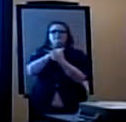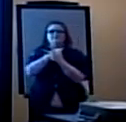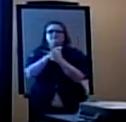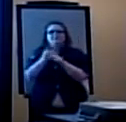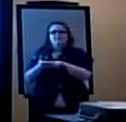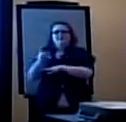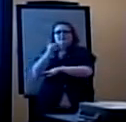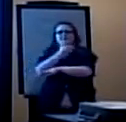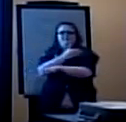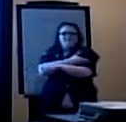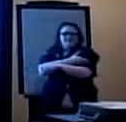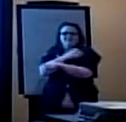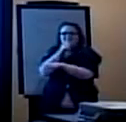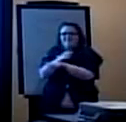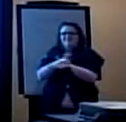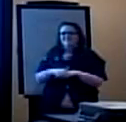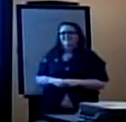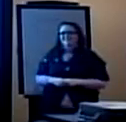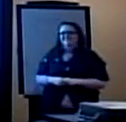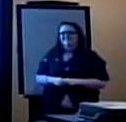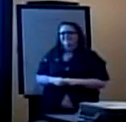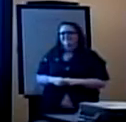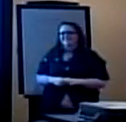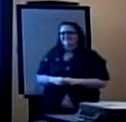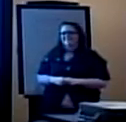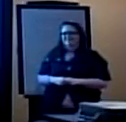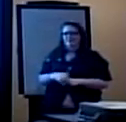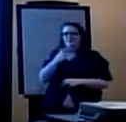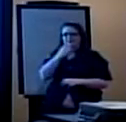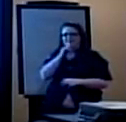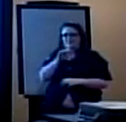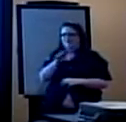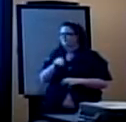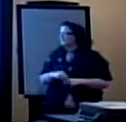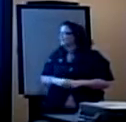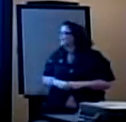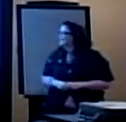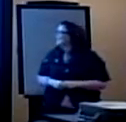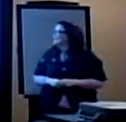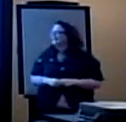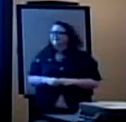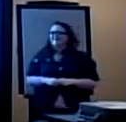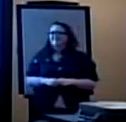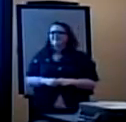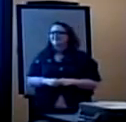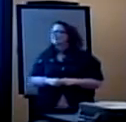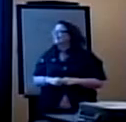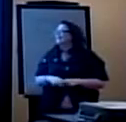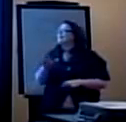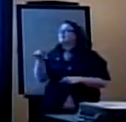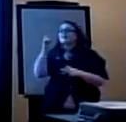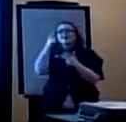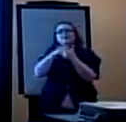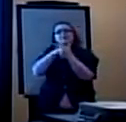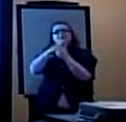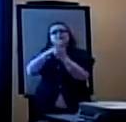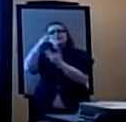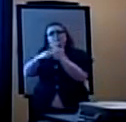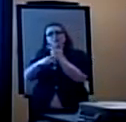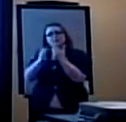slight less gains, and those were students that were already very literate. So again, these programs are very good for students